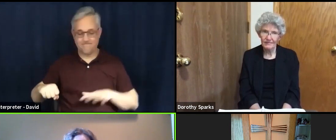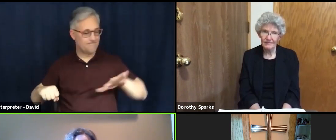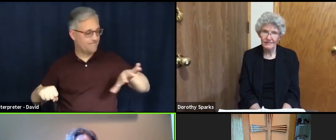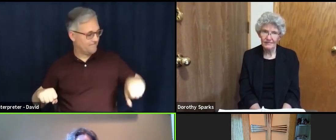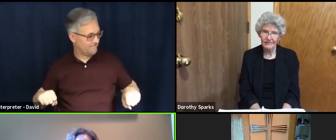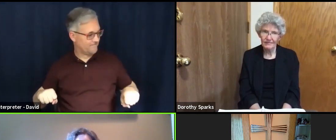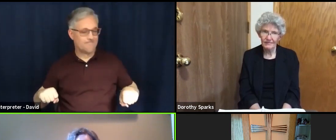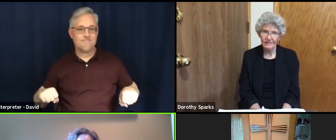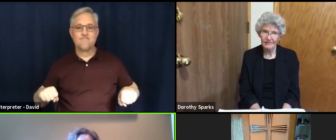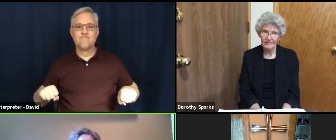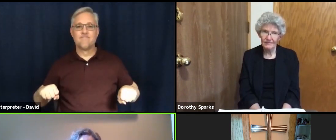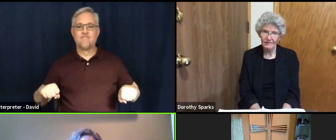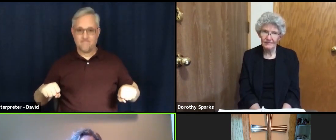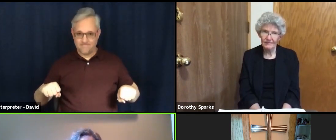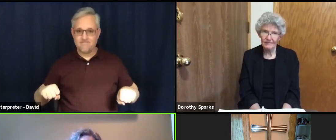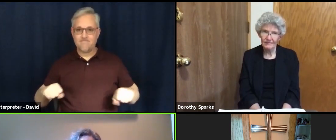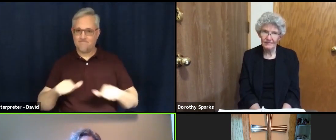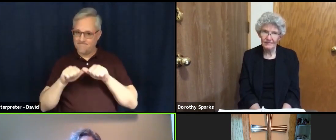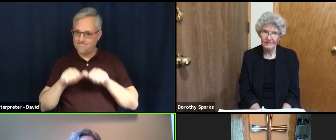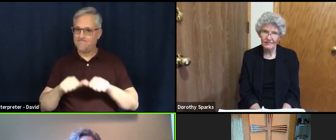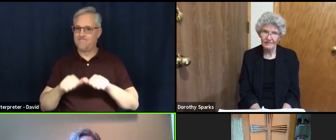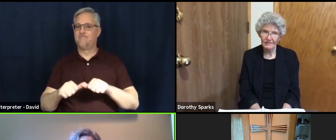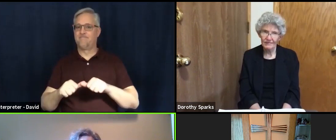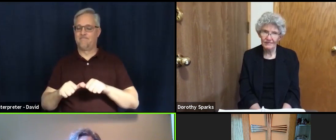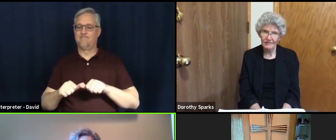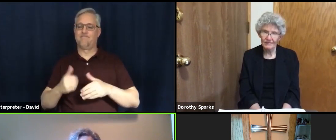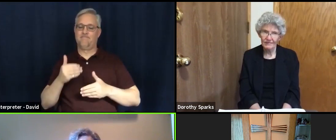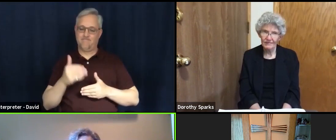We can't take shortcuts.